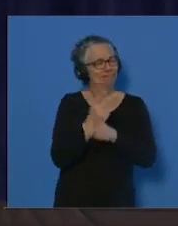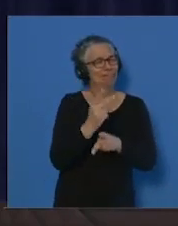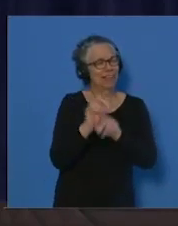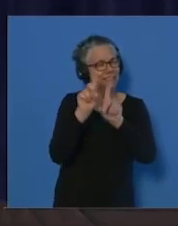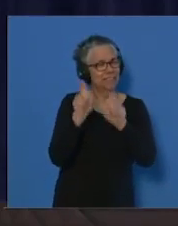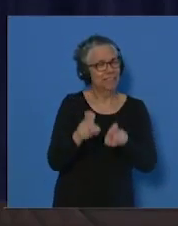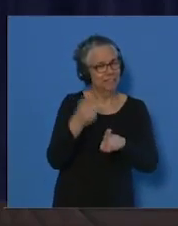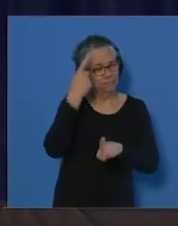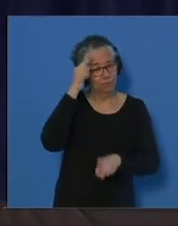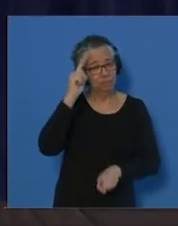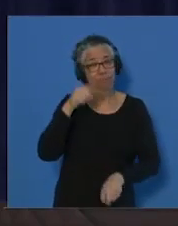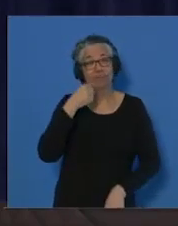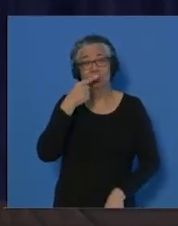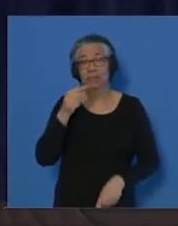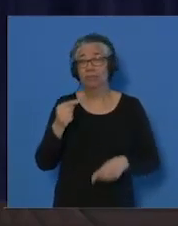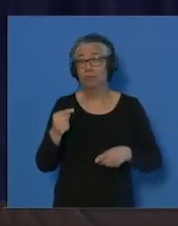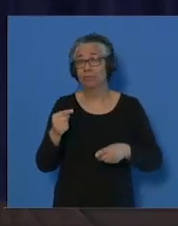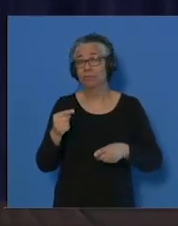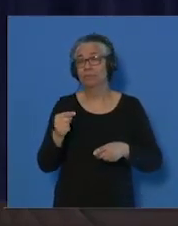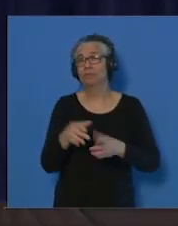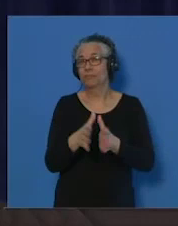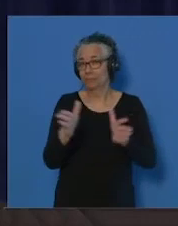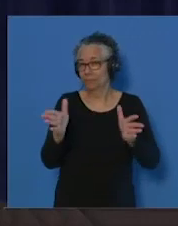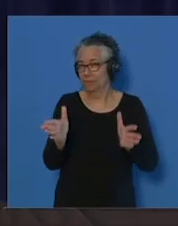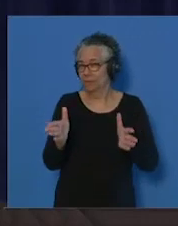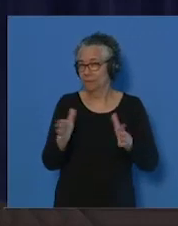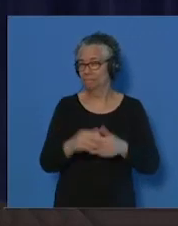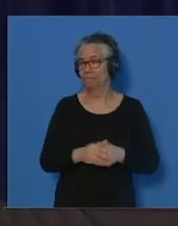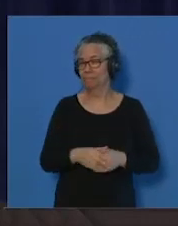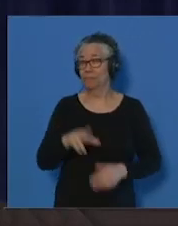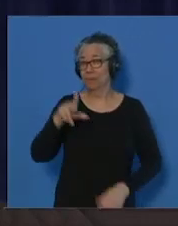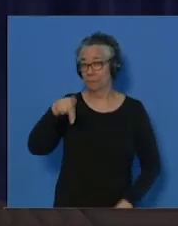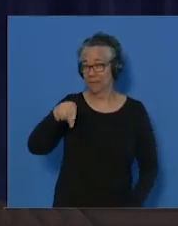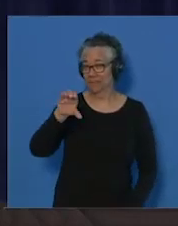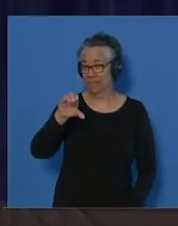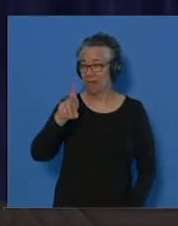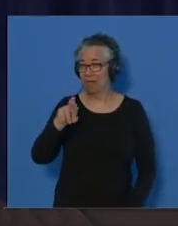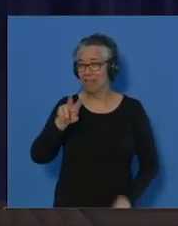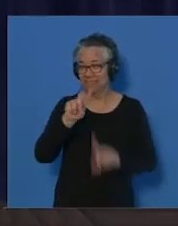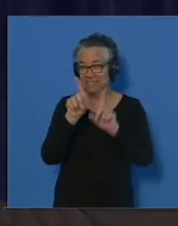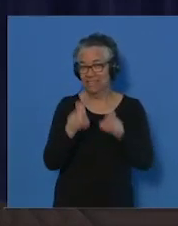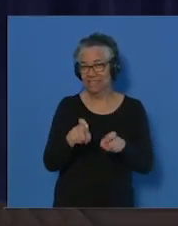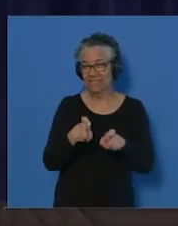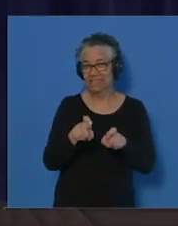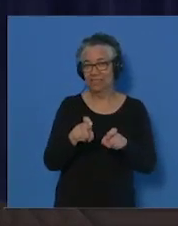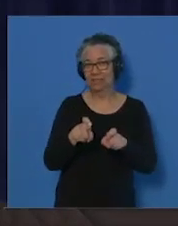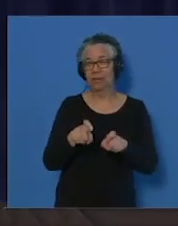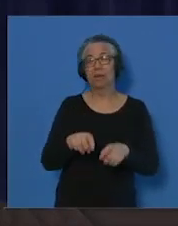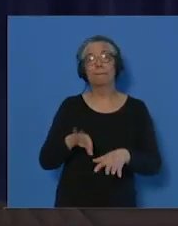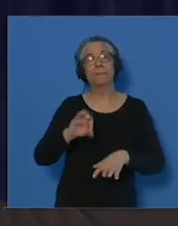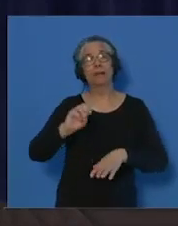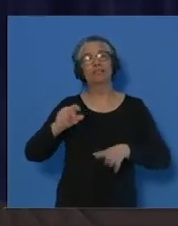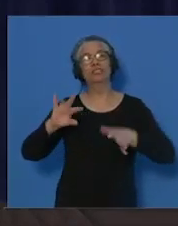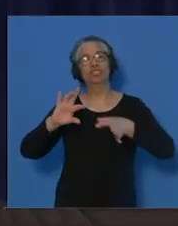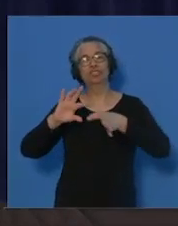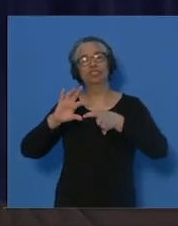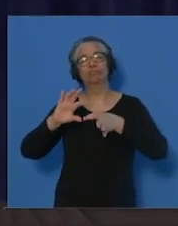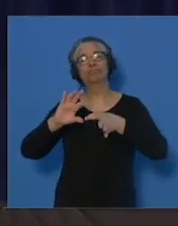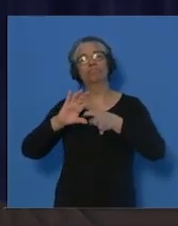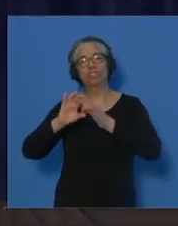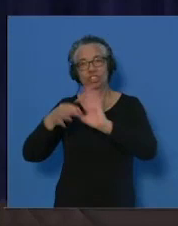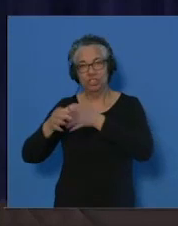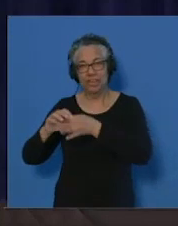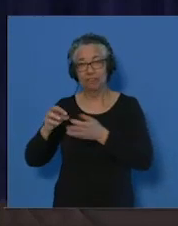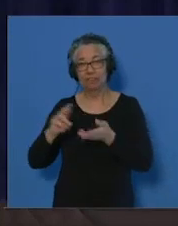general public. As stated last week, the PCR test, or polymerase chain reaction, detects